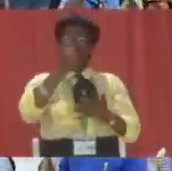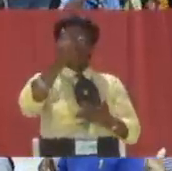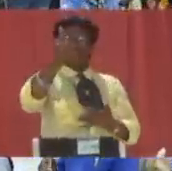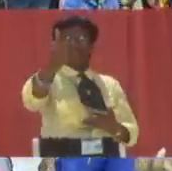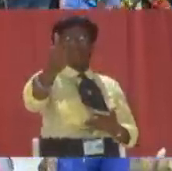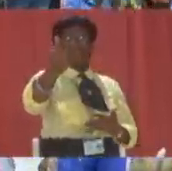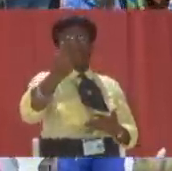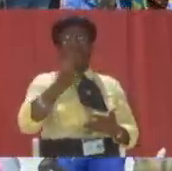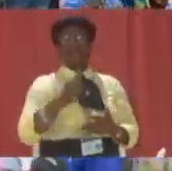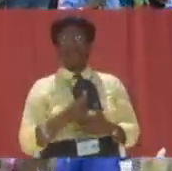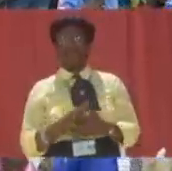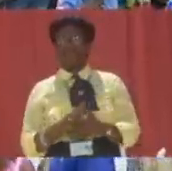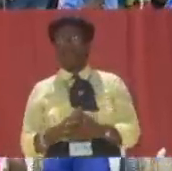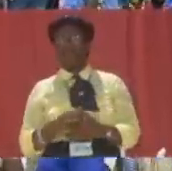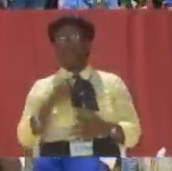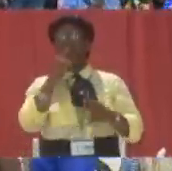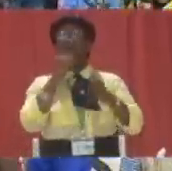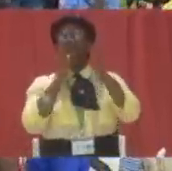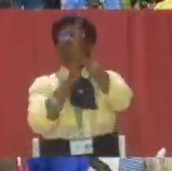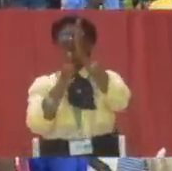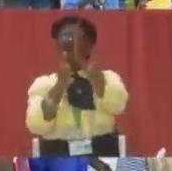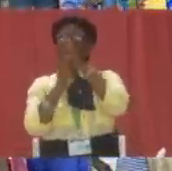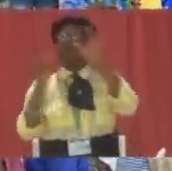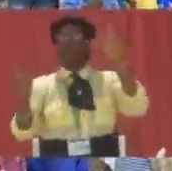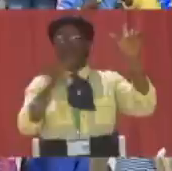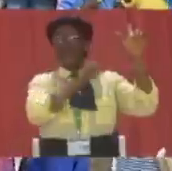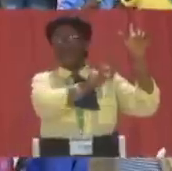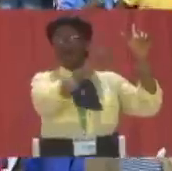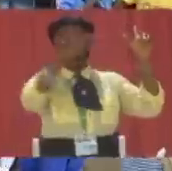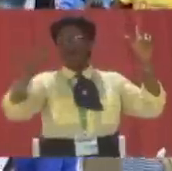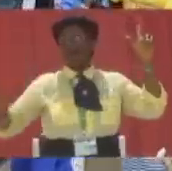Amen. Praise the Lord.